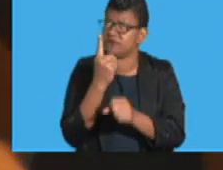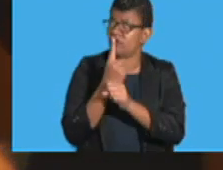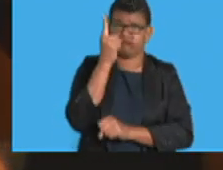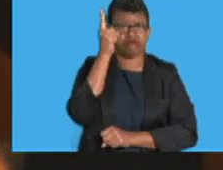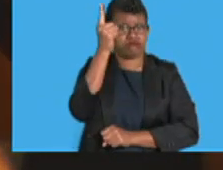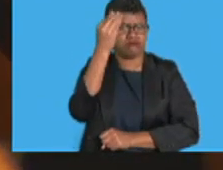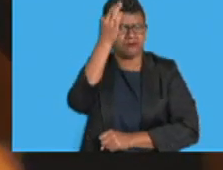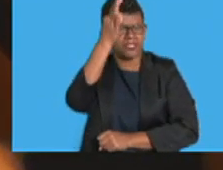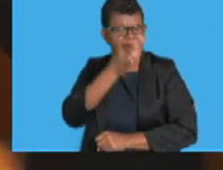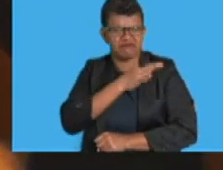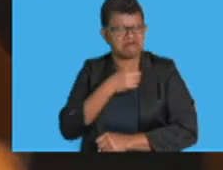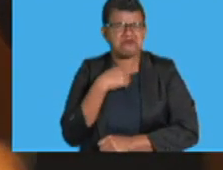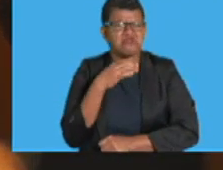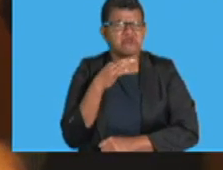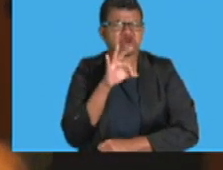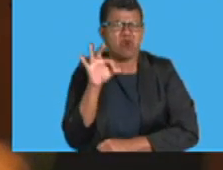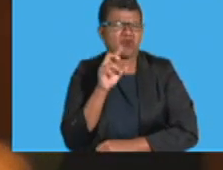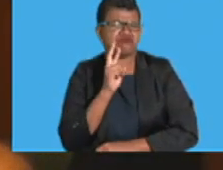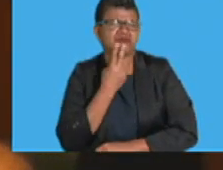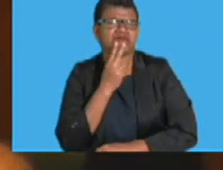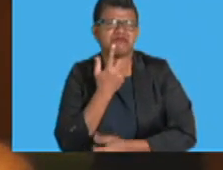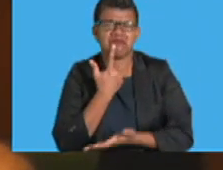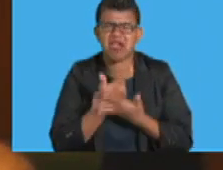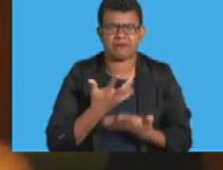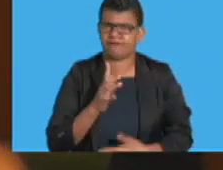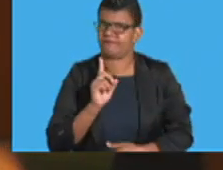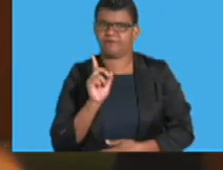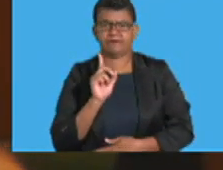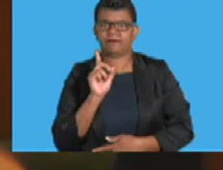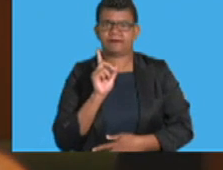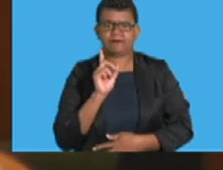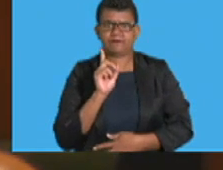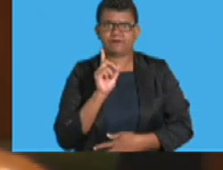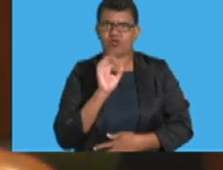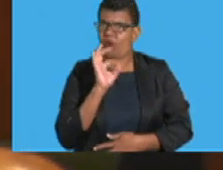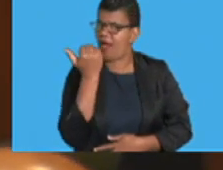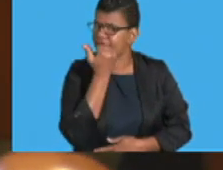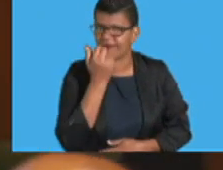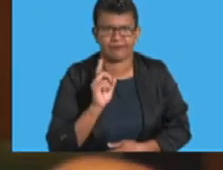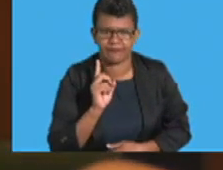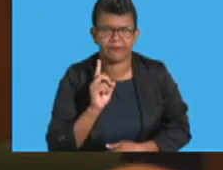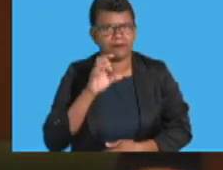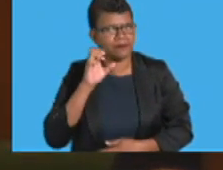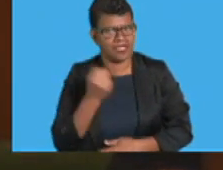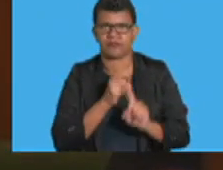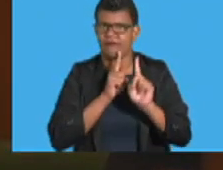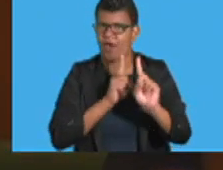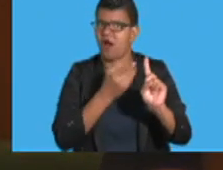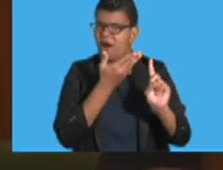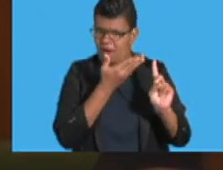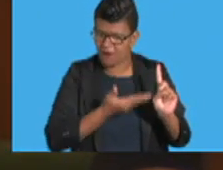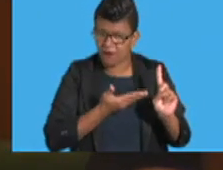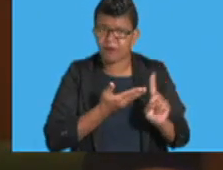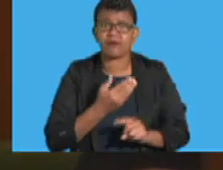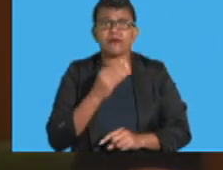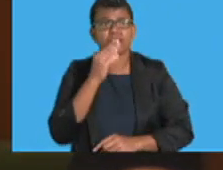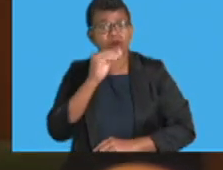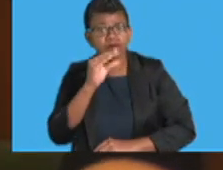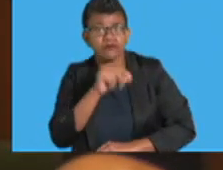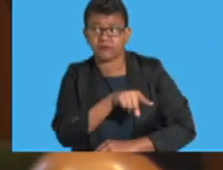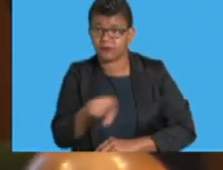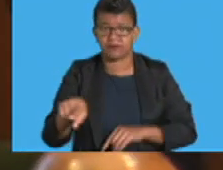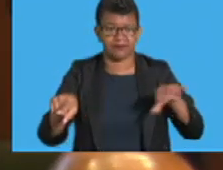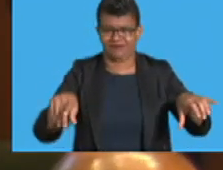example. I wish to end my speech of appeal with these fine words: let us work hand in hand together to advance the national